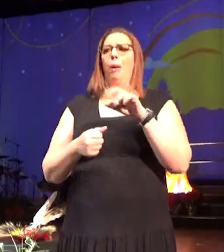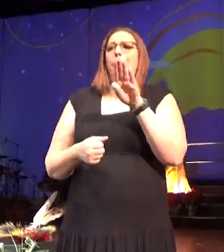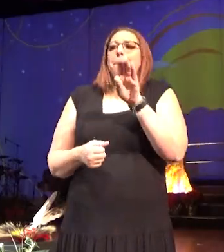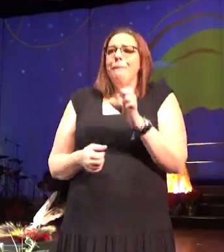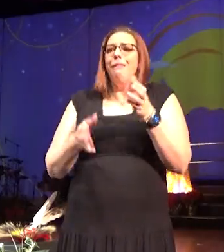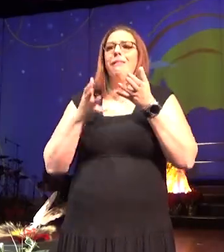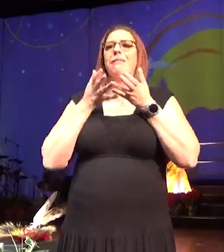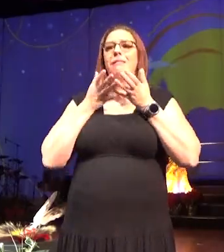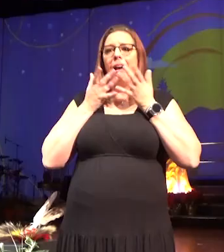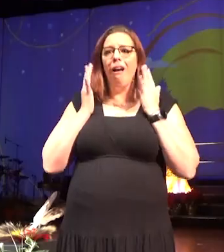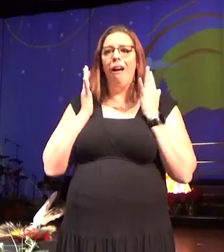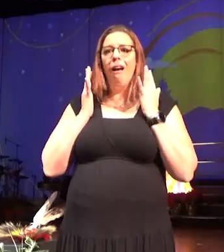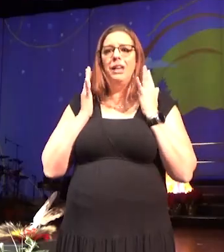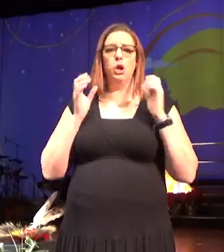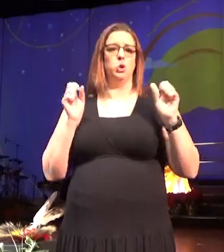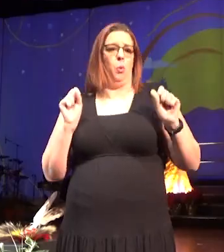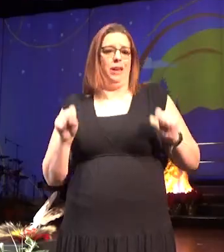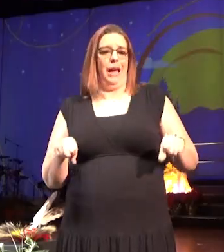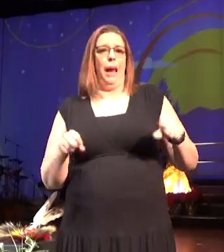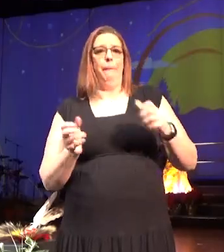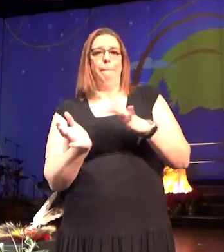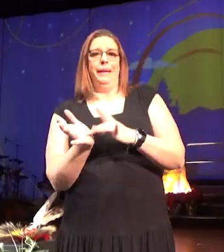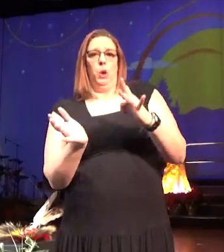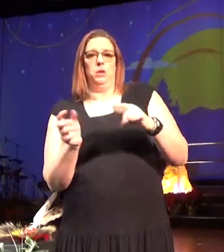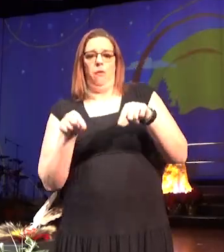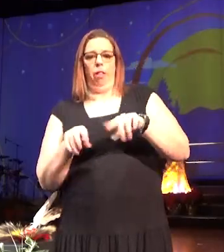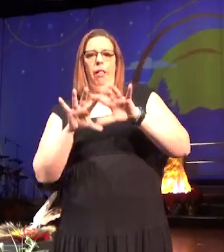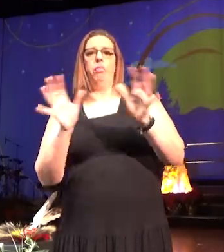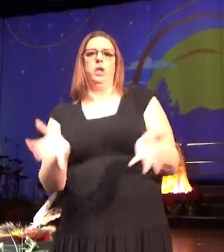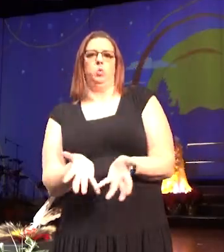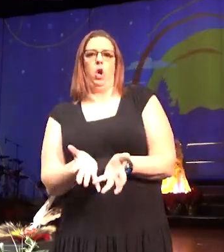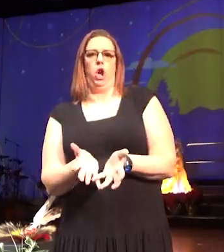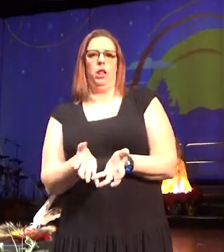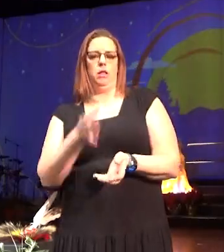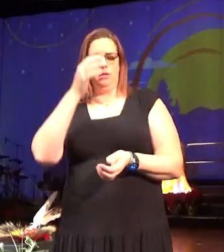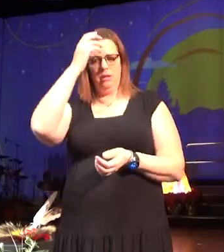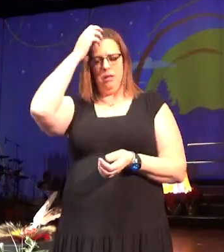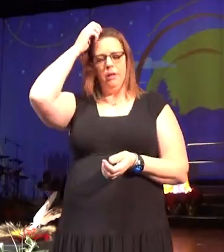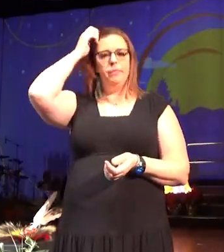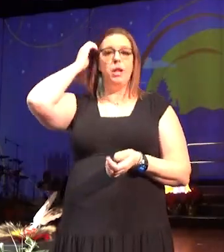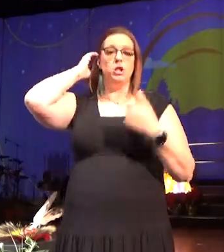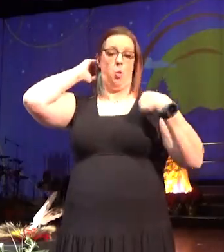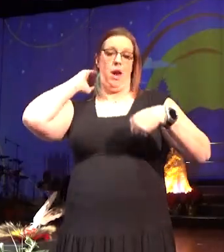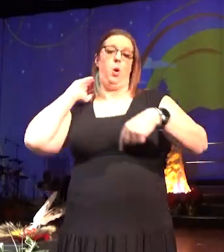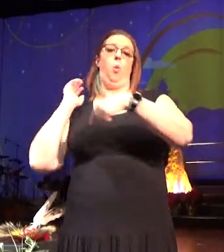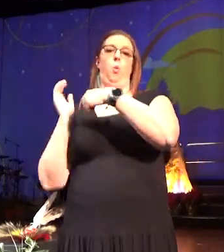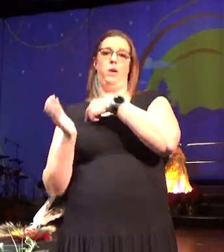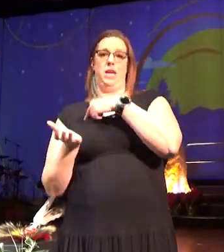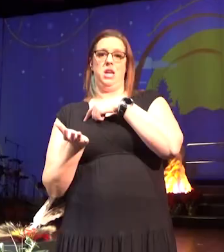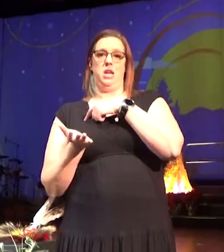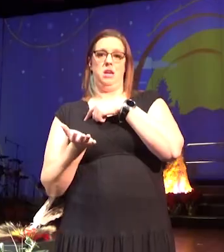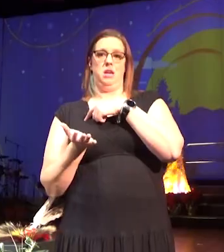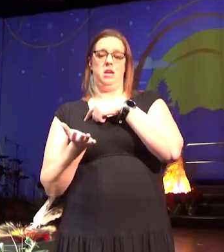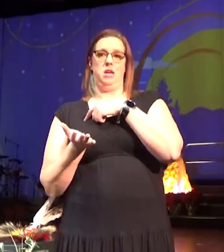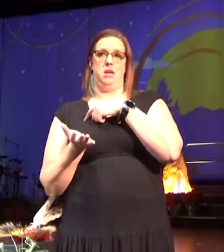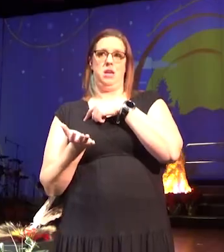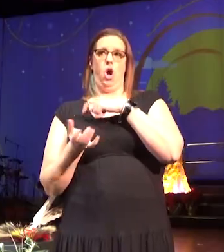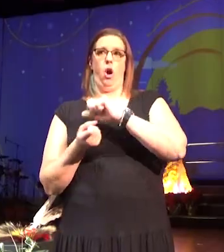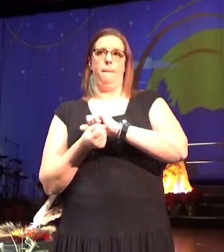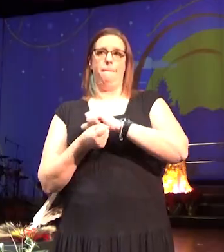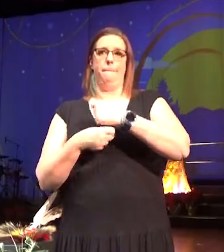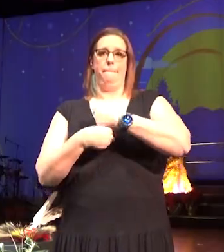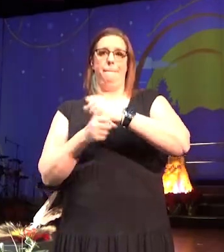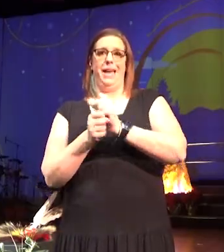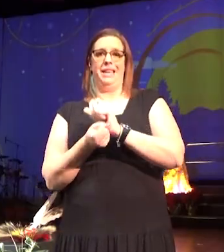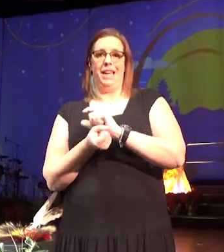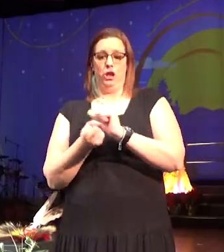kind so we can be useful in this world. So when we be useful, we're making a change. And that